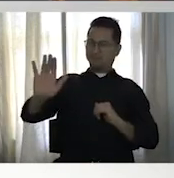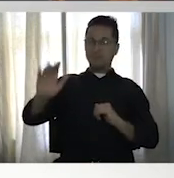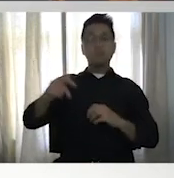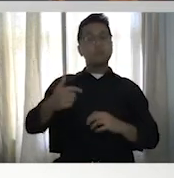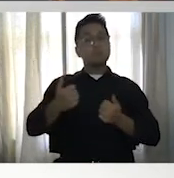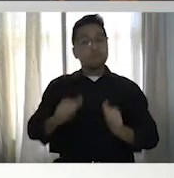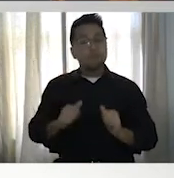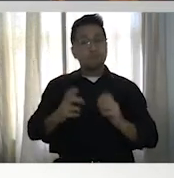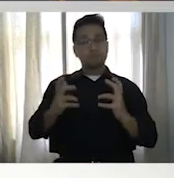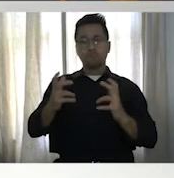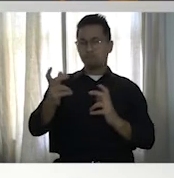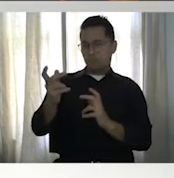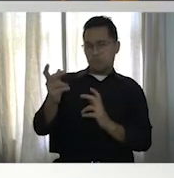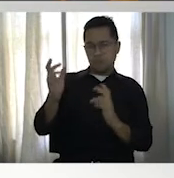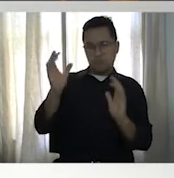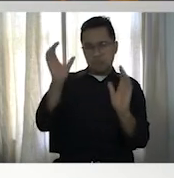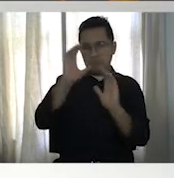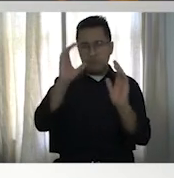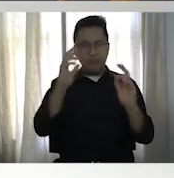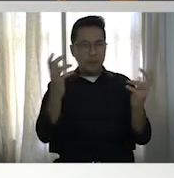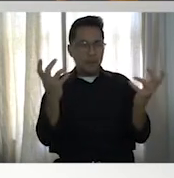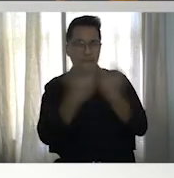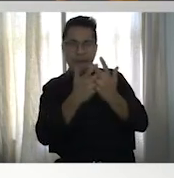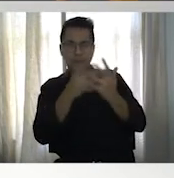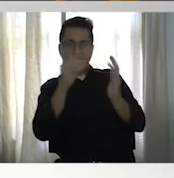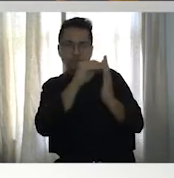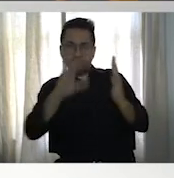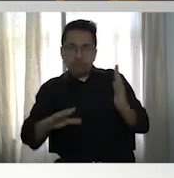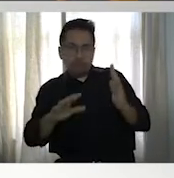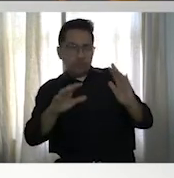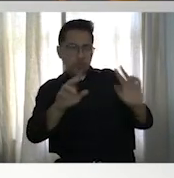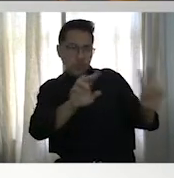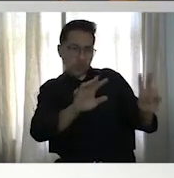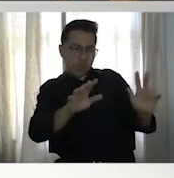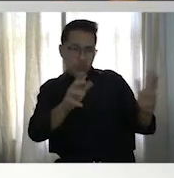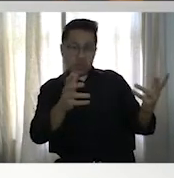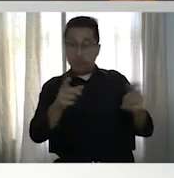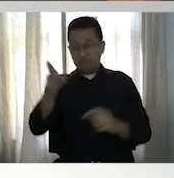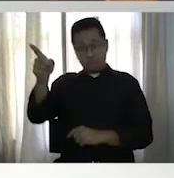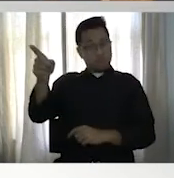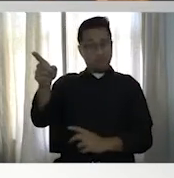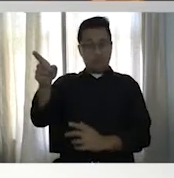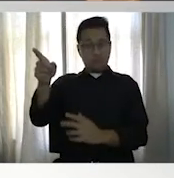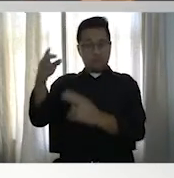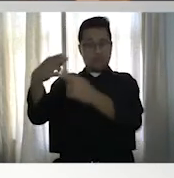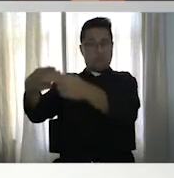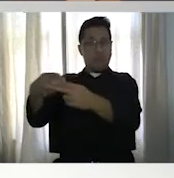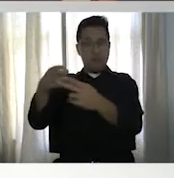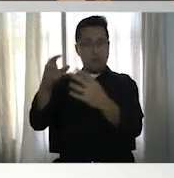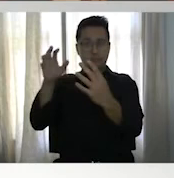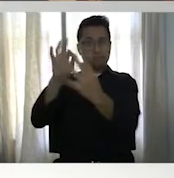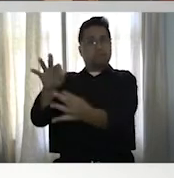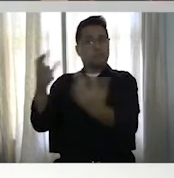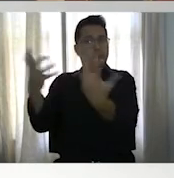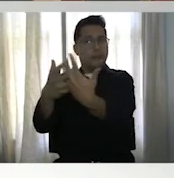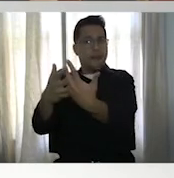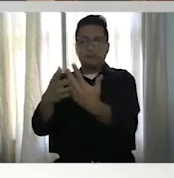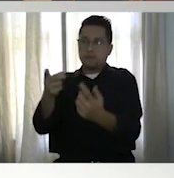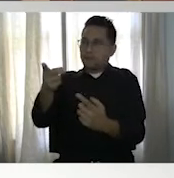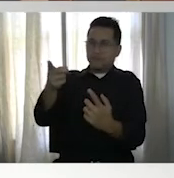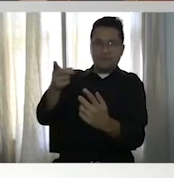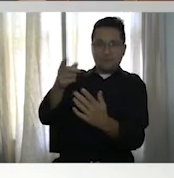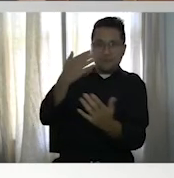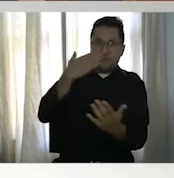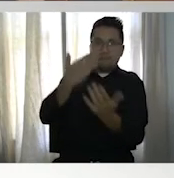try to match the students in the groups as best as we can. This would be a perfect match, as a perfect date.